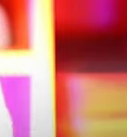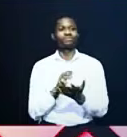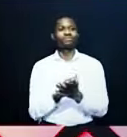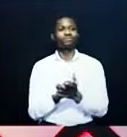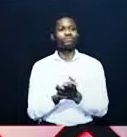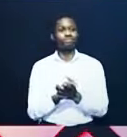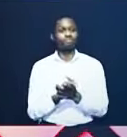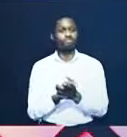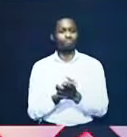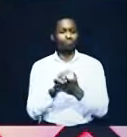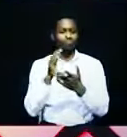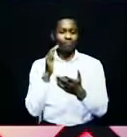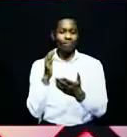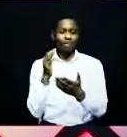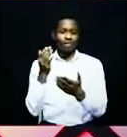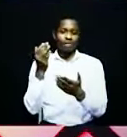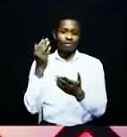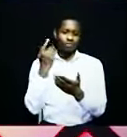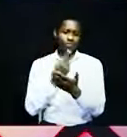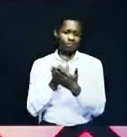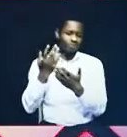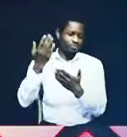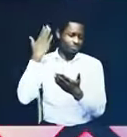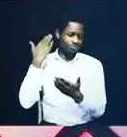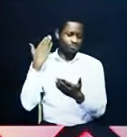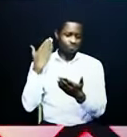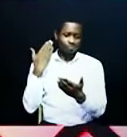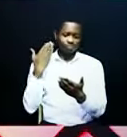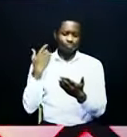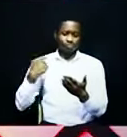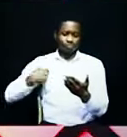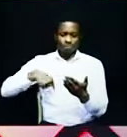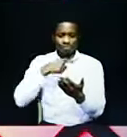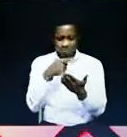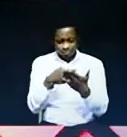Thank you. So last week, we looked at the reality of sin.